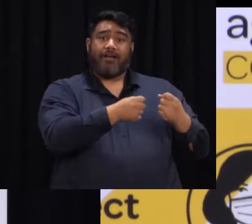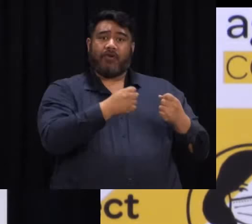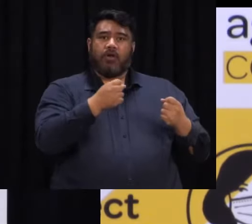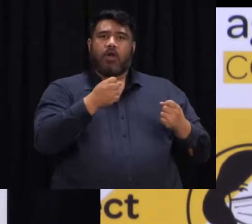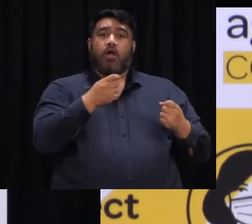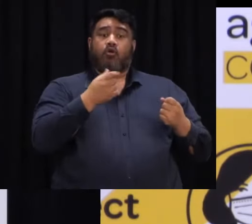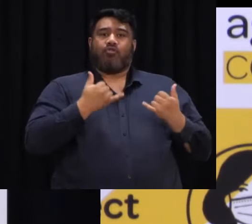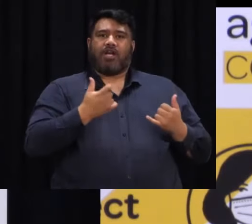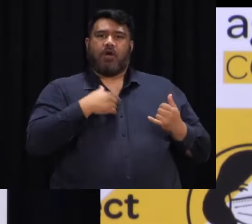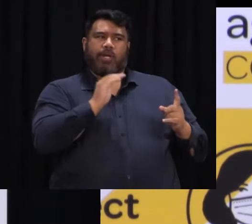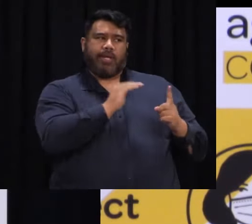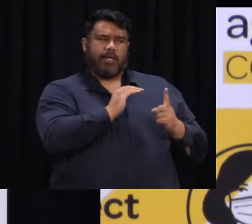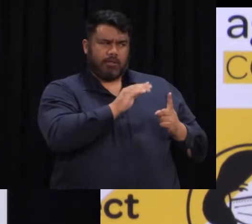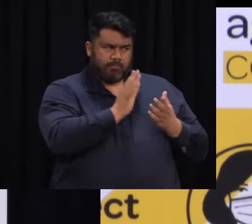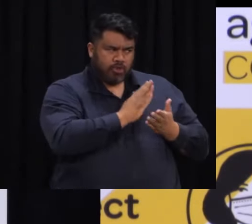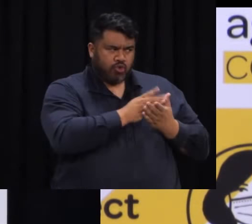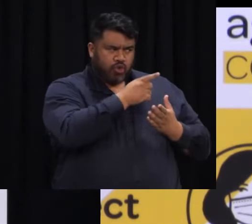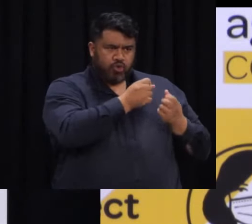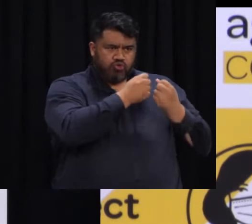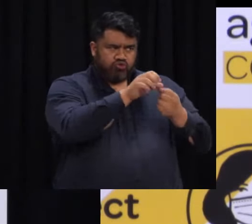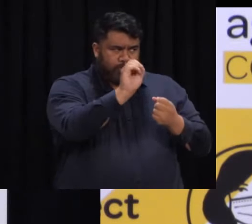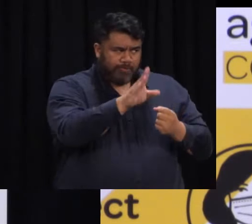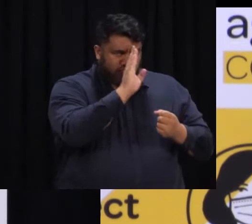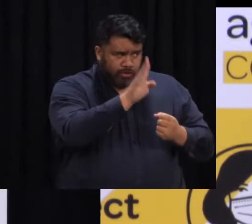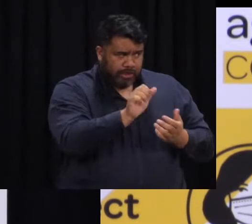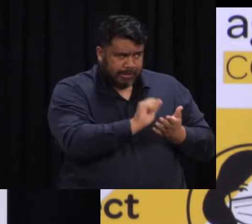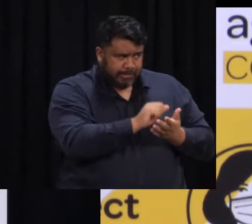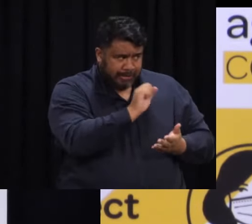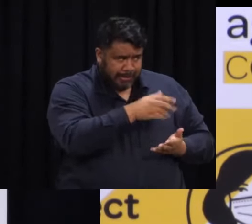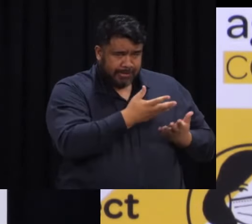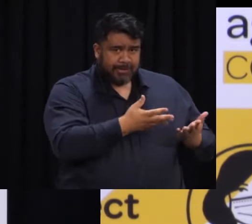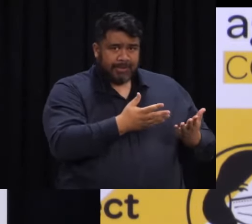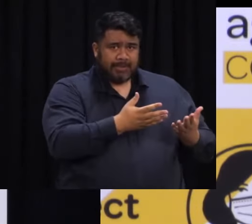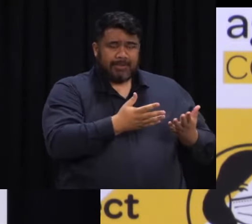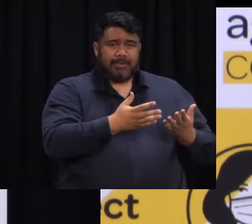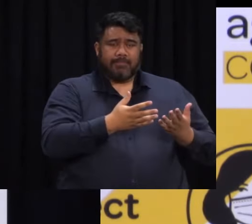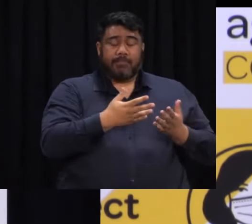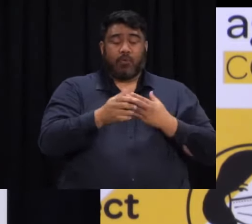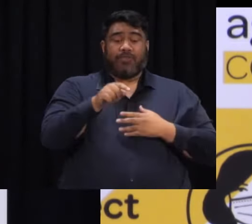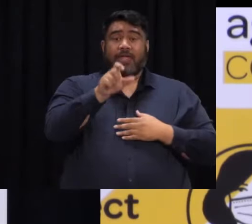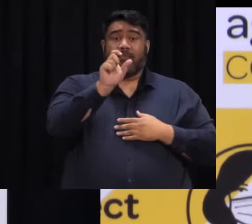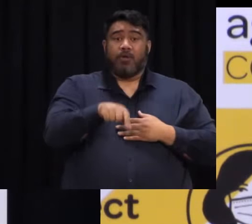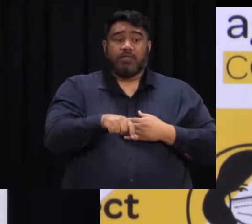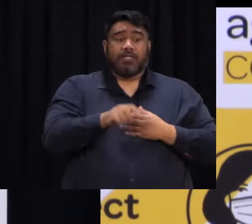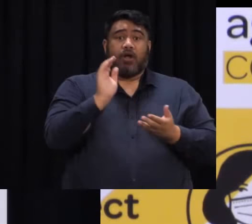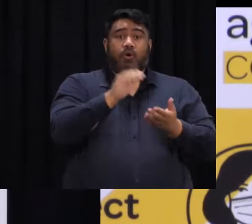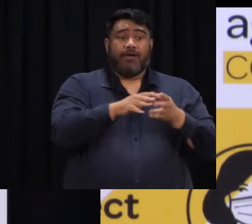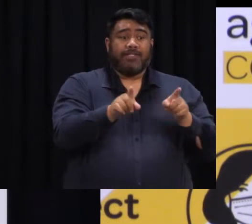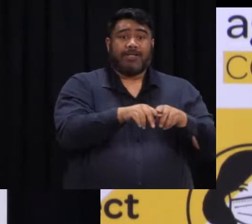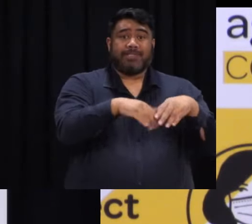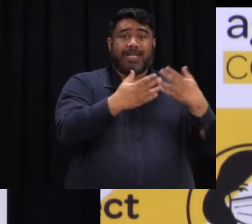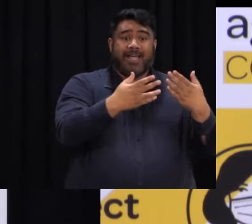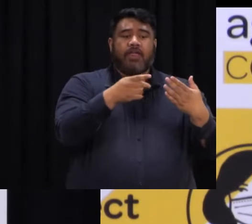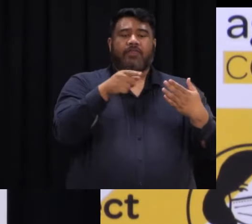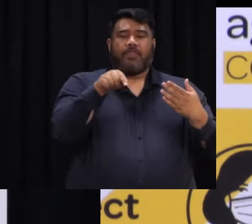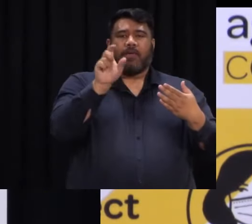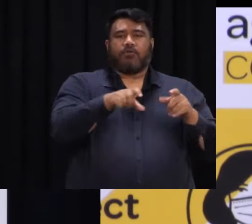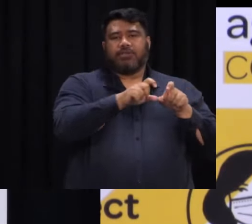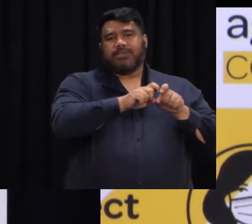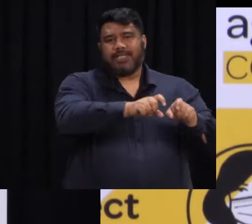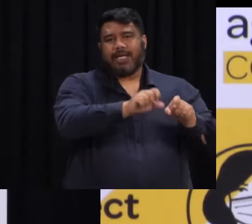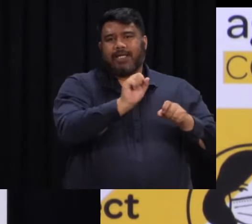all the way in taking them to their bail address. But what I can tell you is once they arrived on that same day, they did stay there for the duration of their bail. So really,